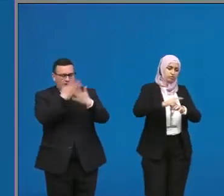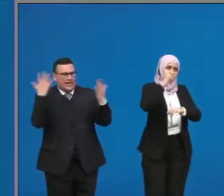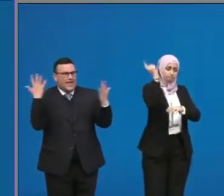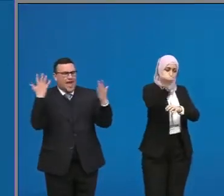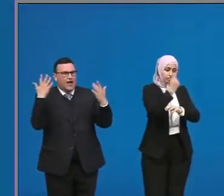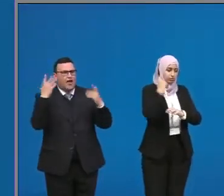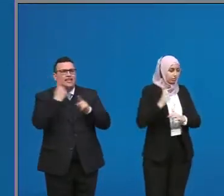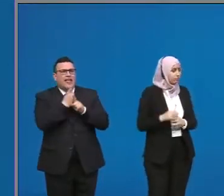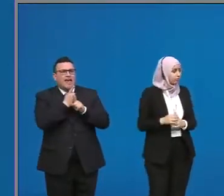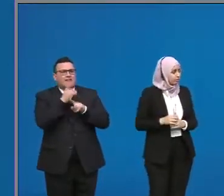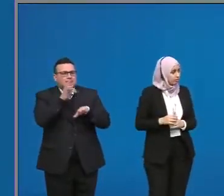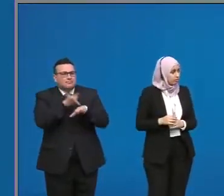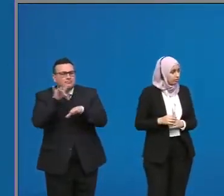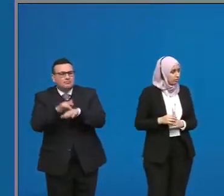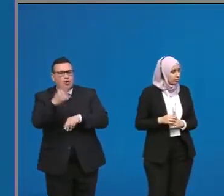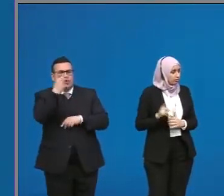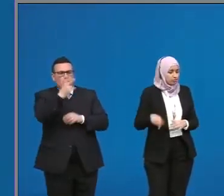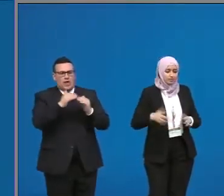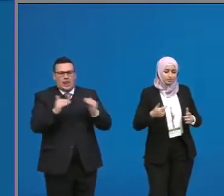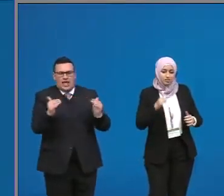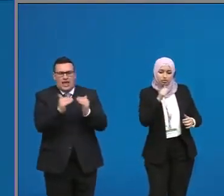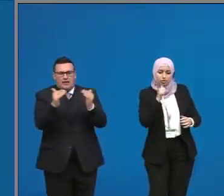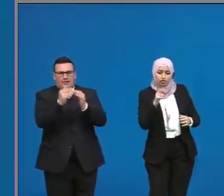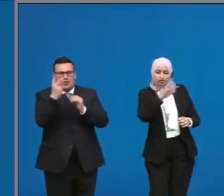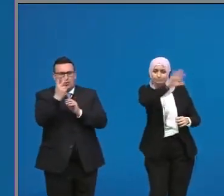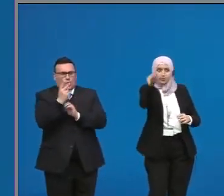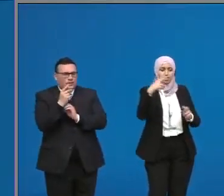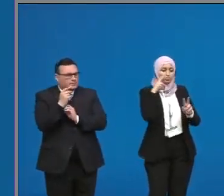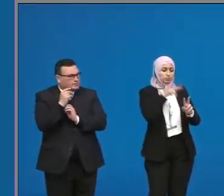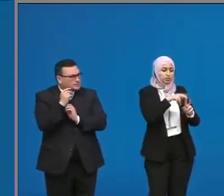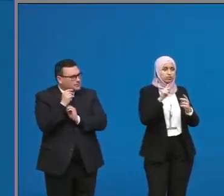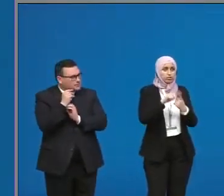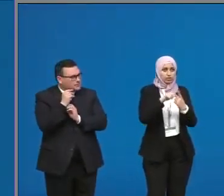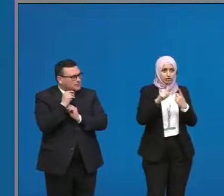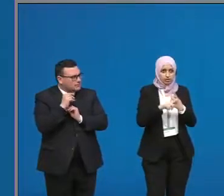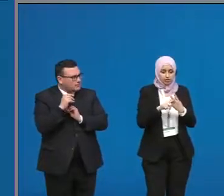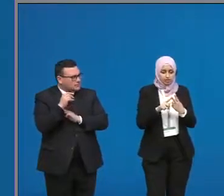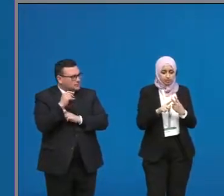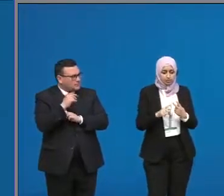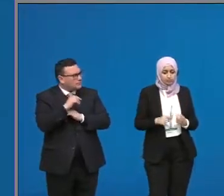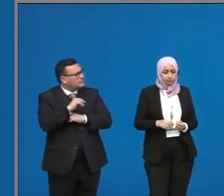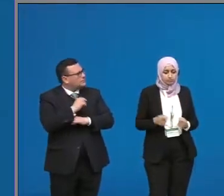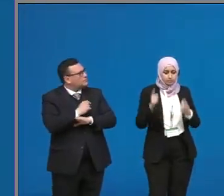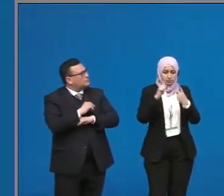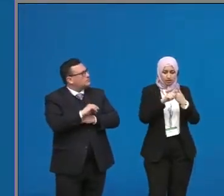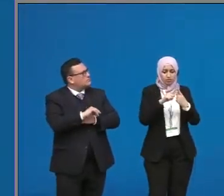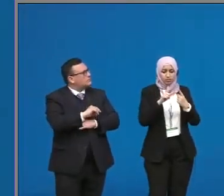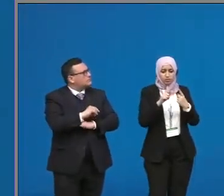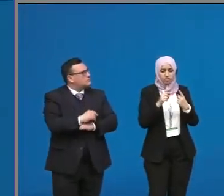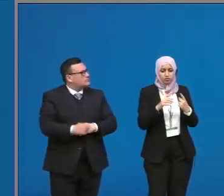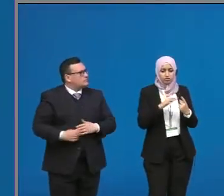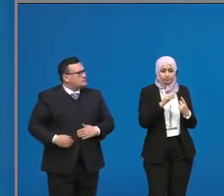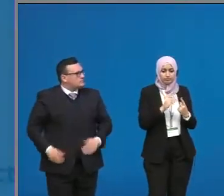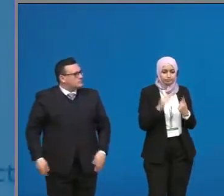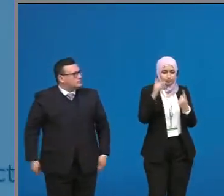levels: physical and situated, and I will define this in the next slide.